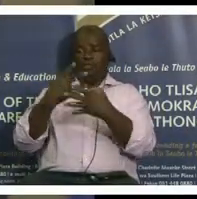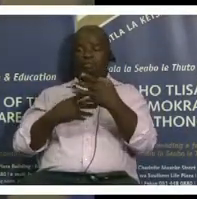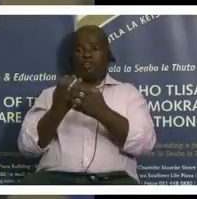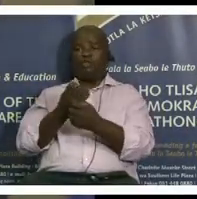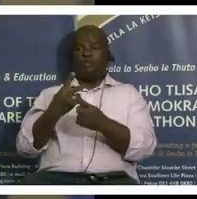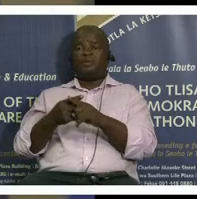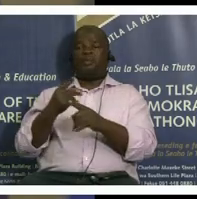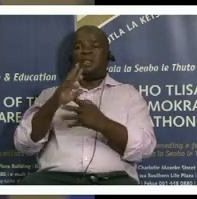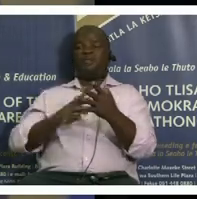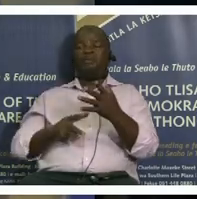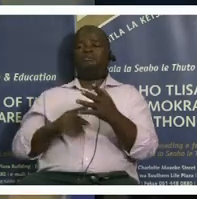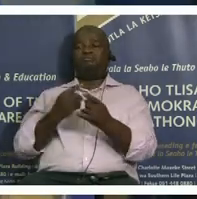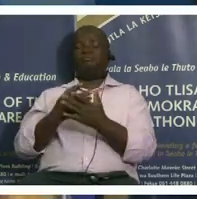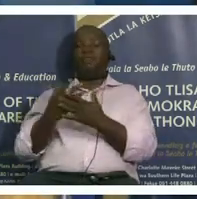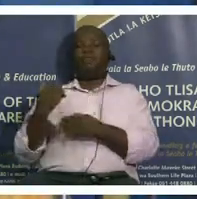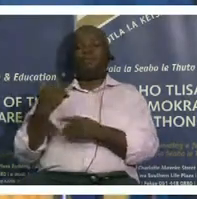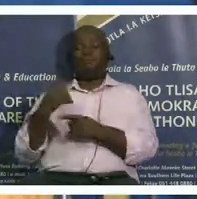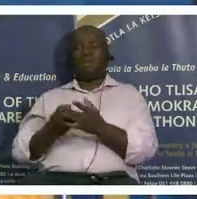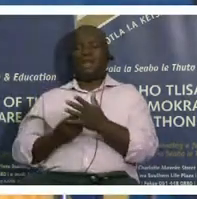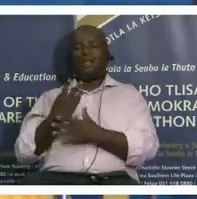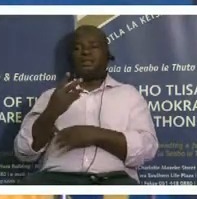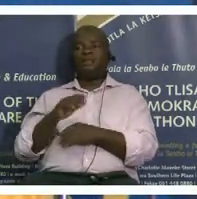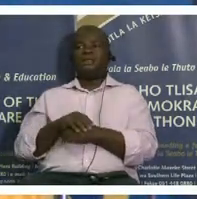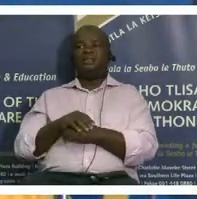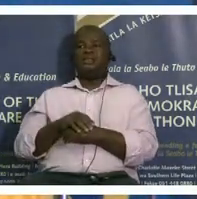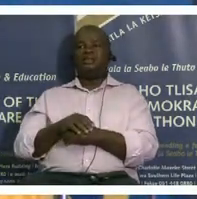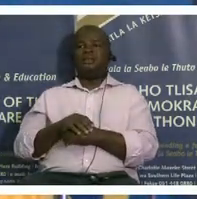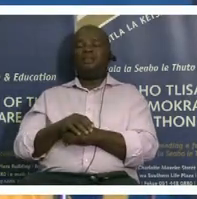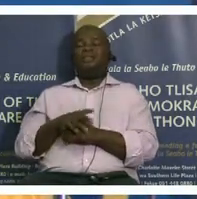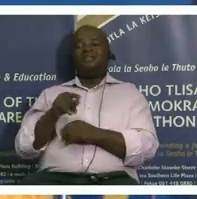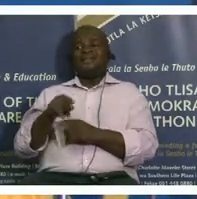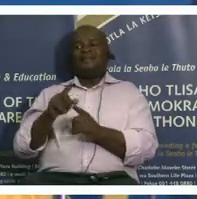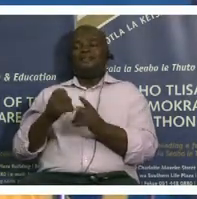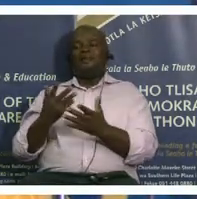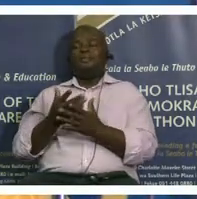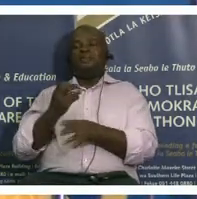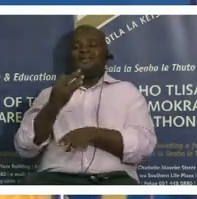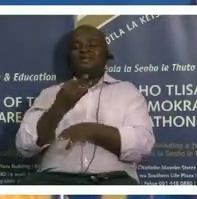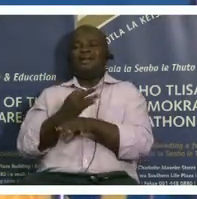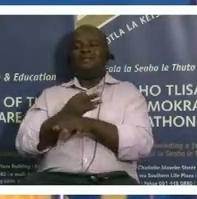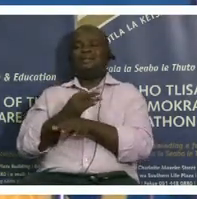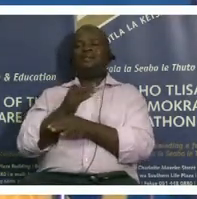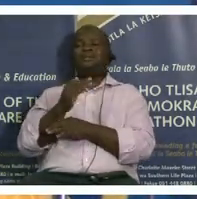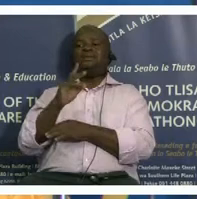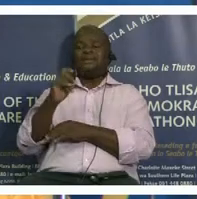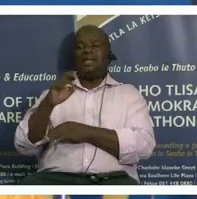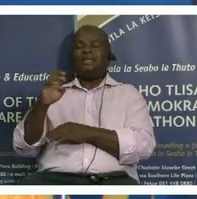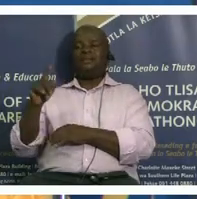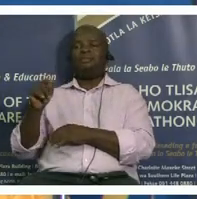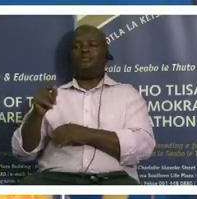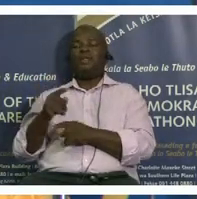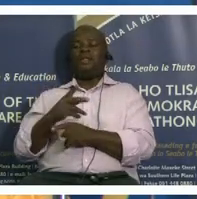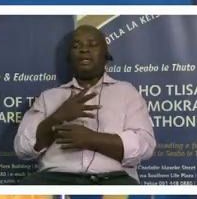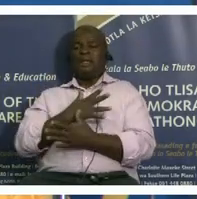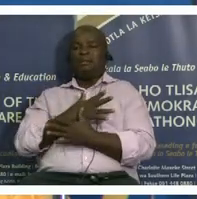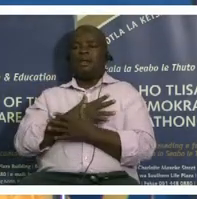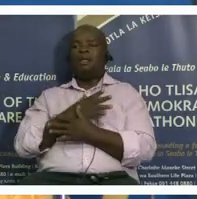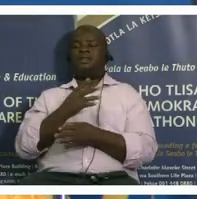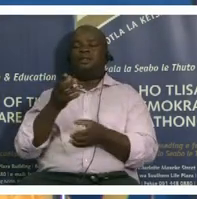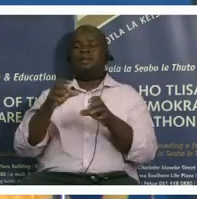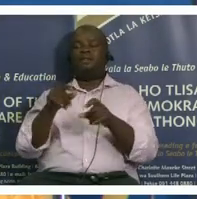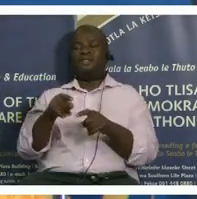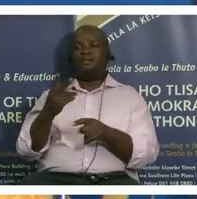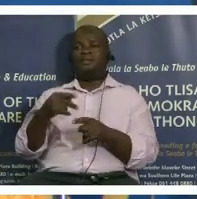said yesterday that this is actually because Ntate Mahwe o rata di subject tsena,